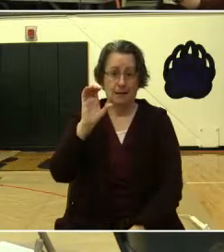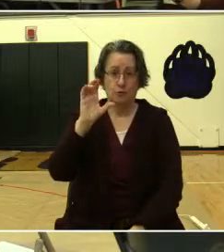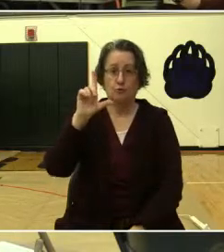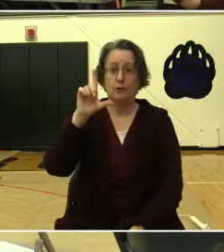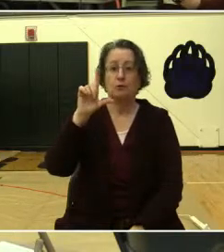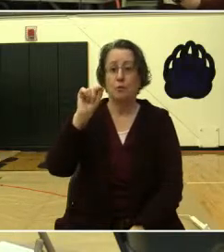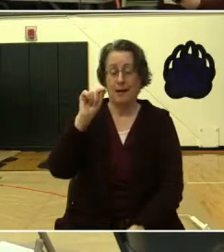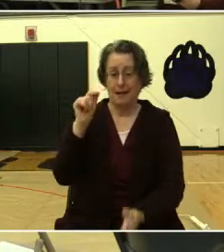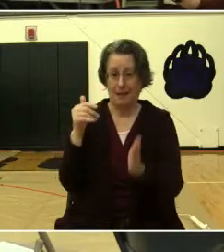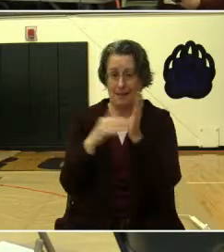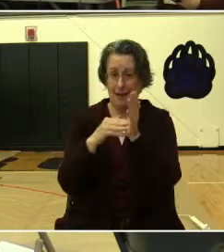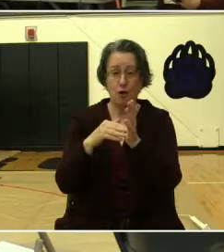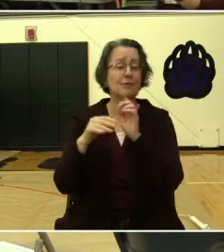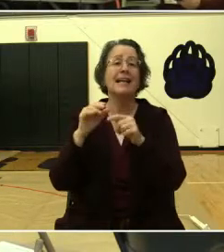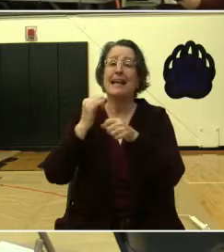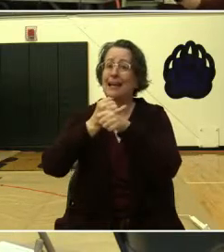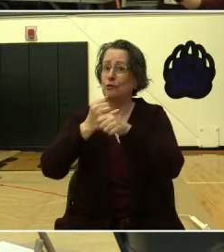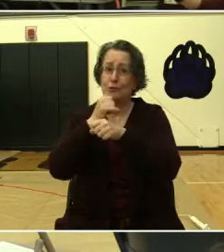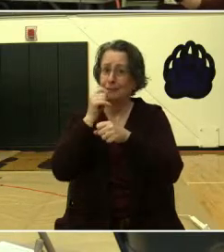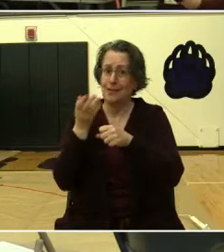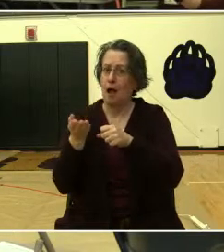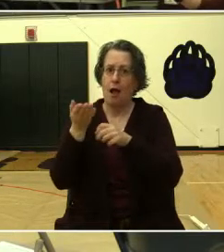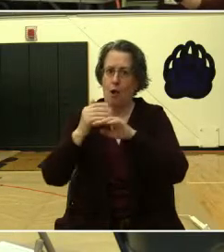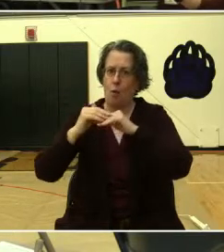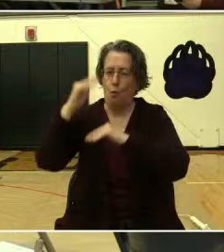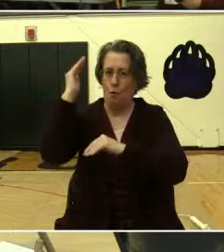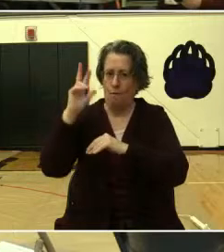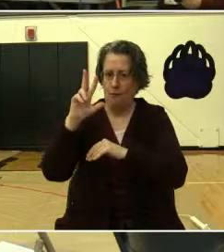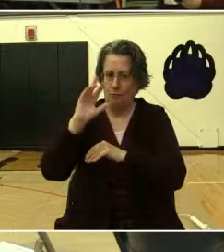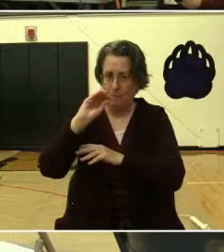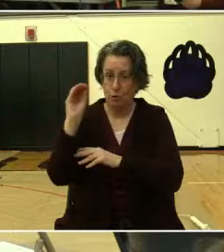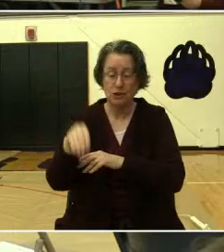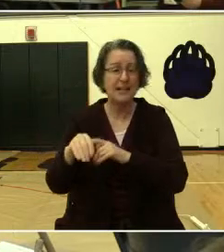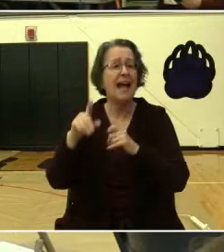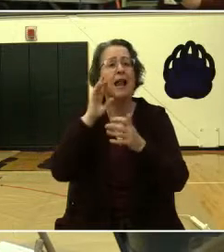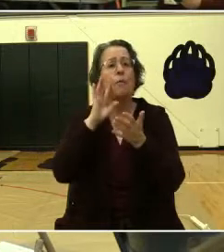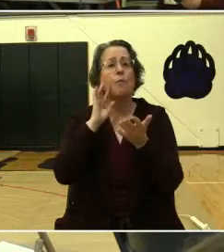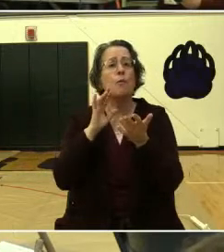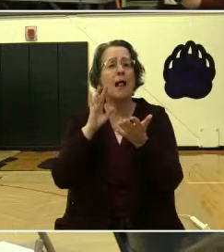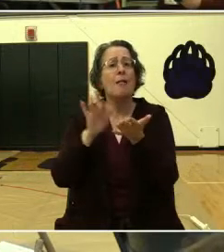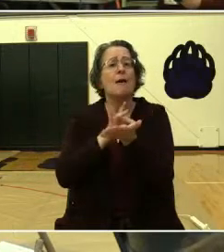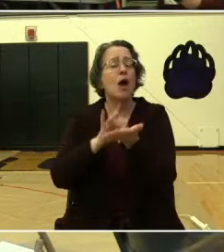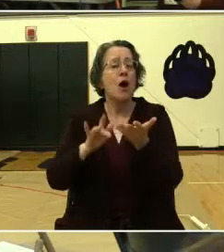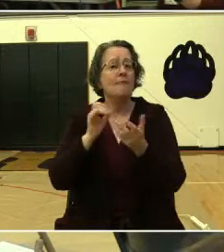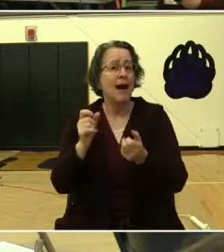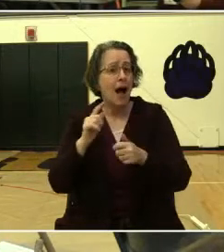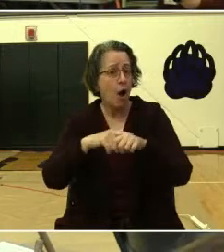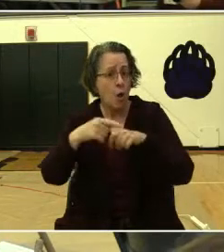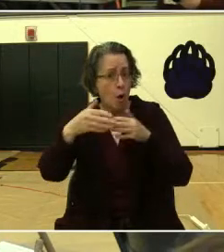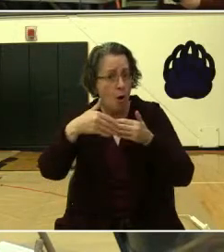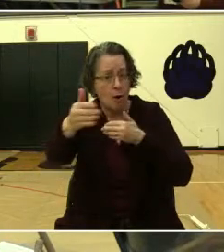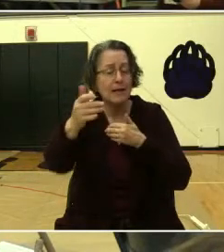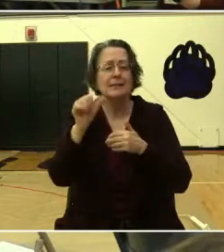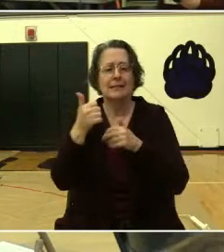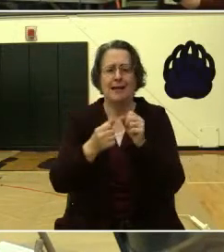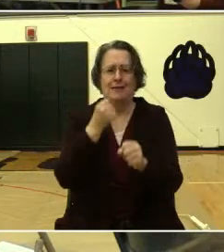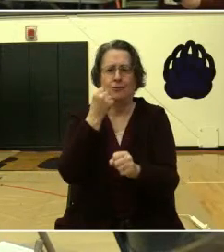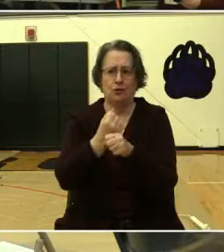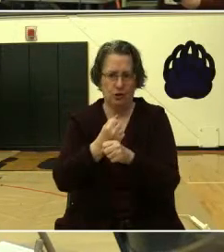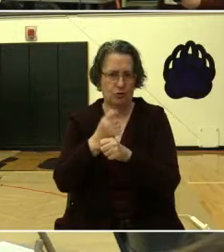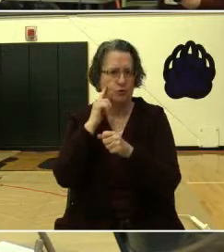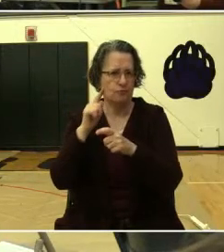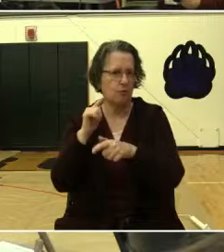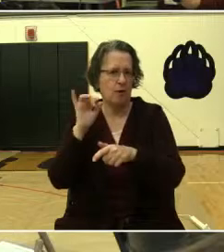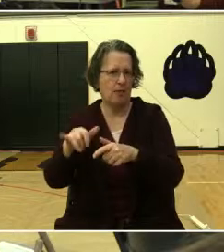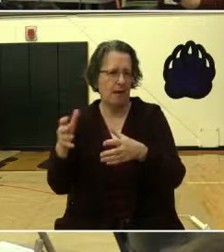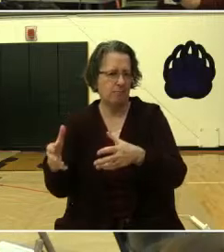interest not to exceed 3% per anal and for term of 10 years to pay to that extent the cost of said public Improvement the vote on this